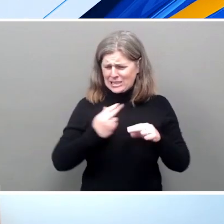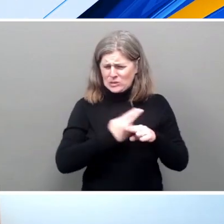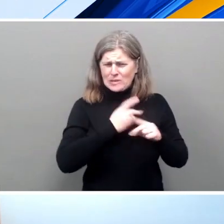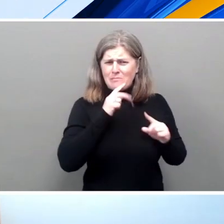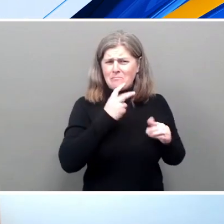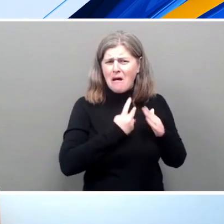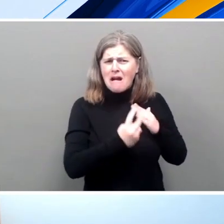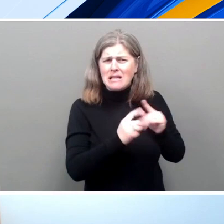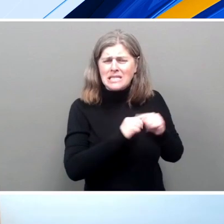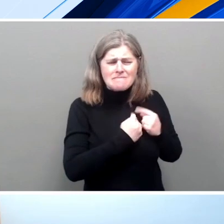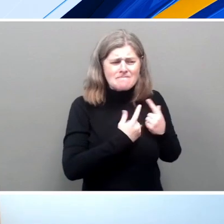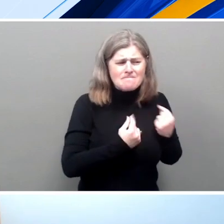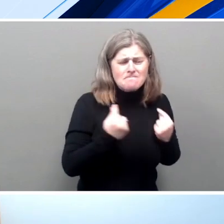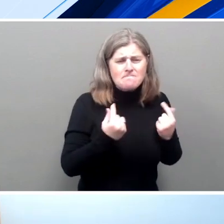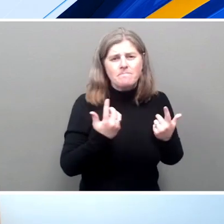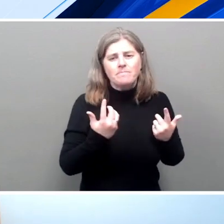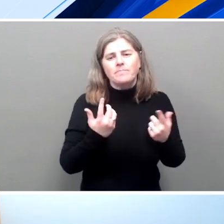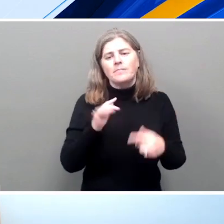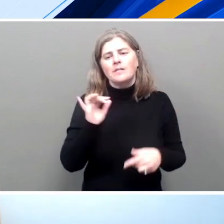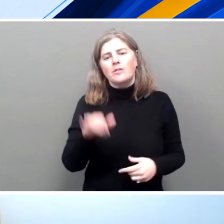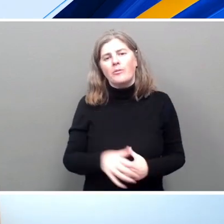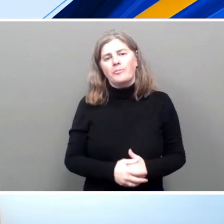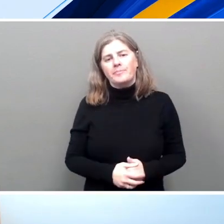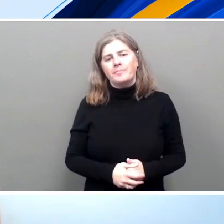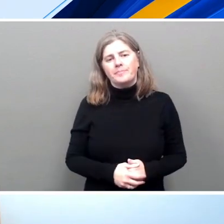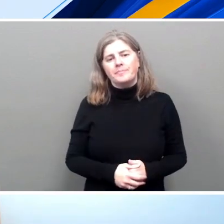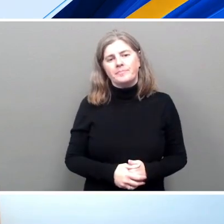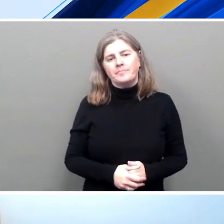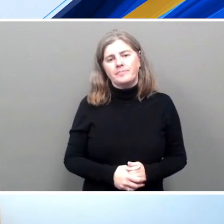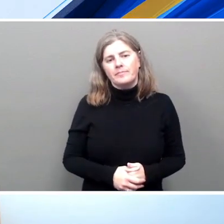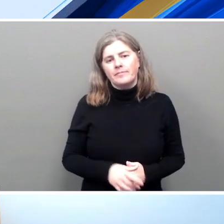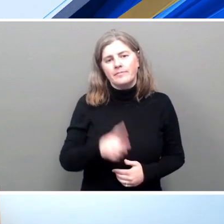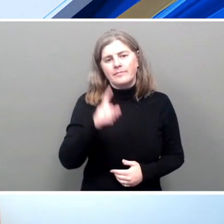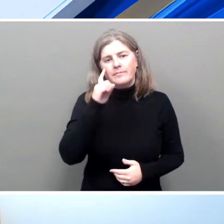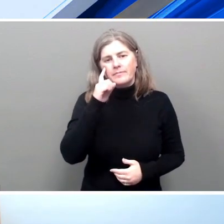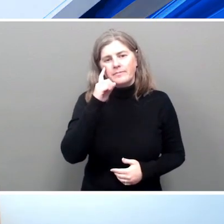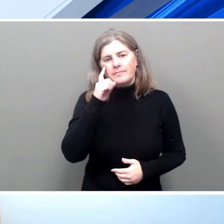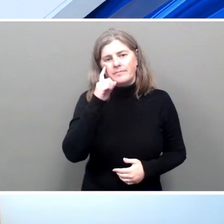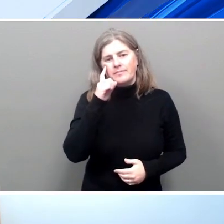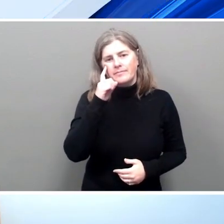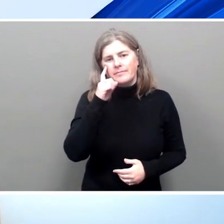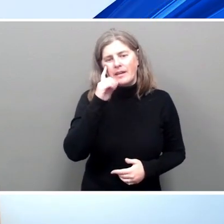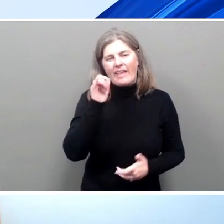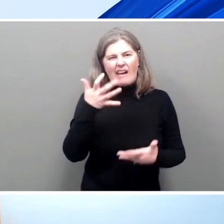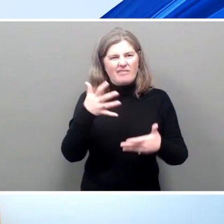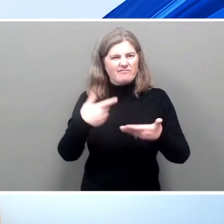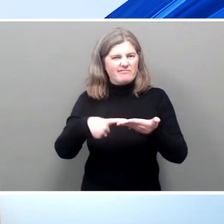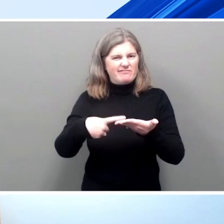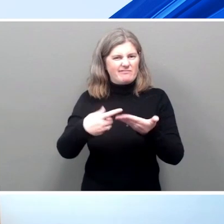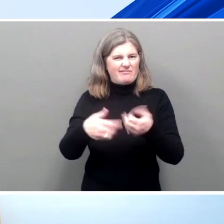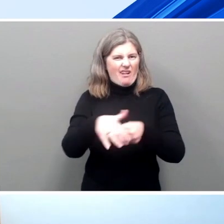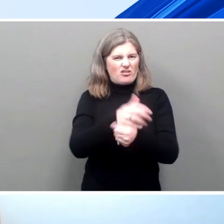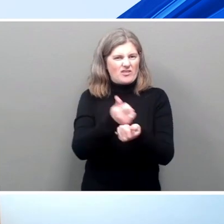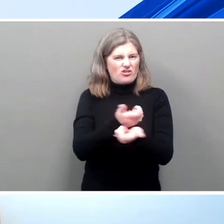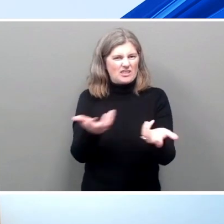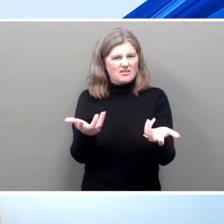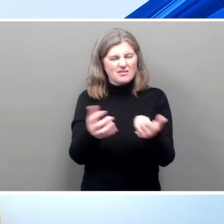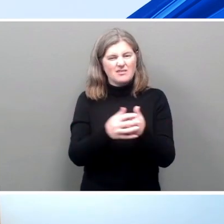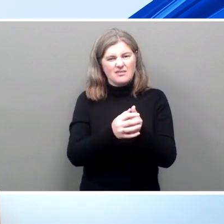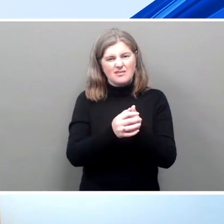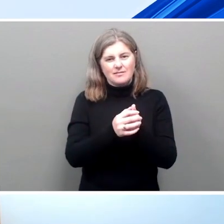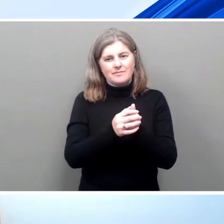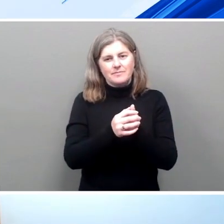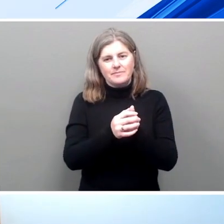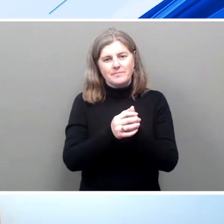team met. And so I think that kind of covers it. I wish we would,